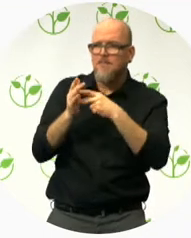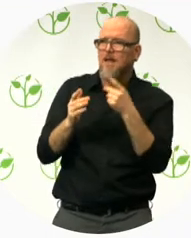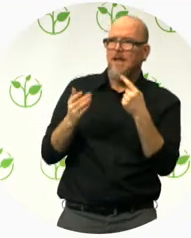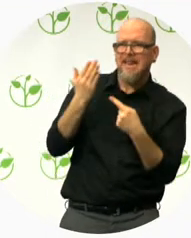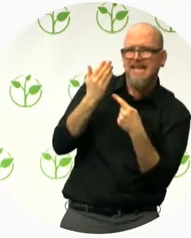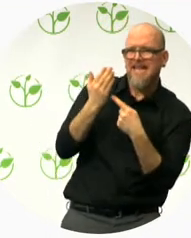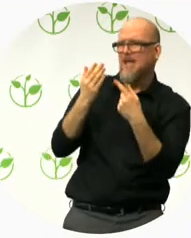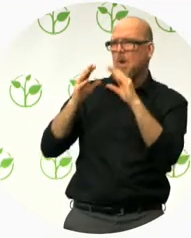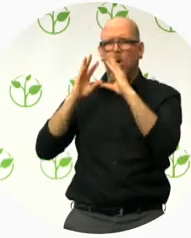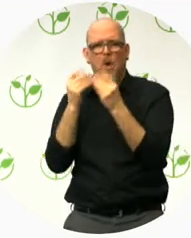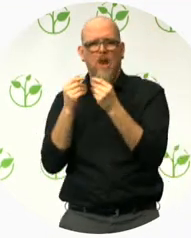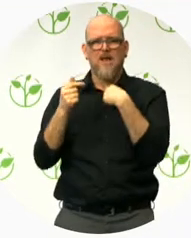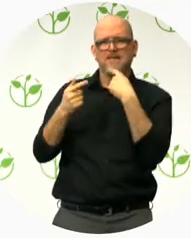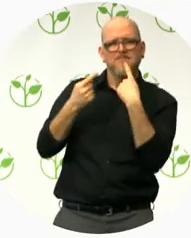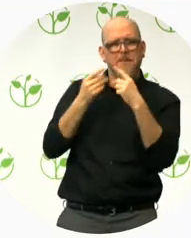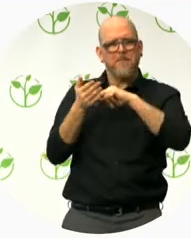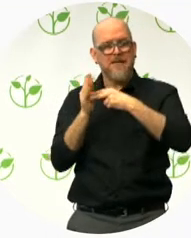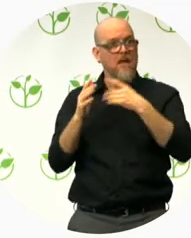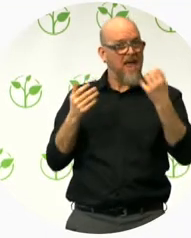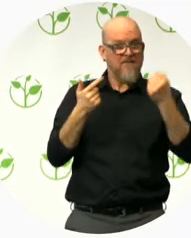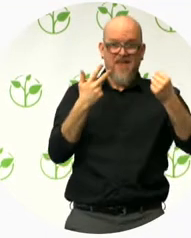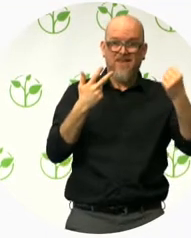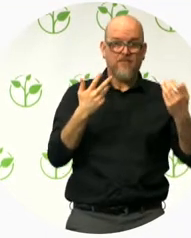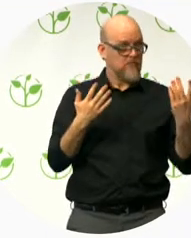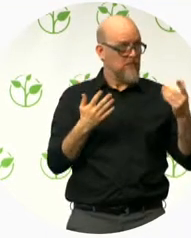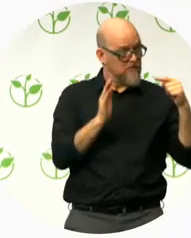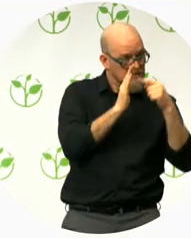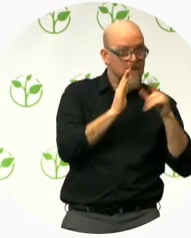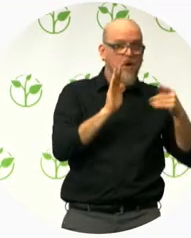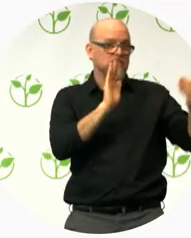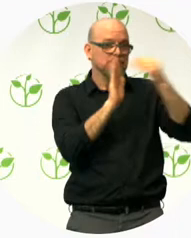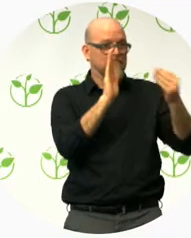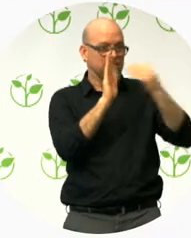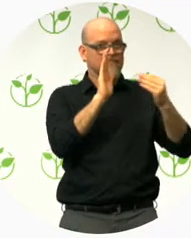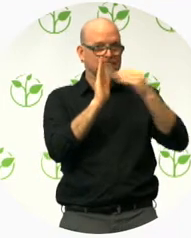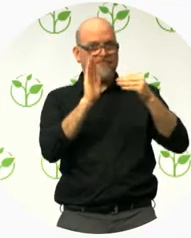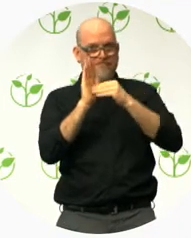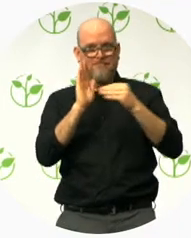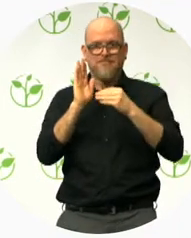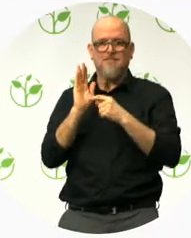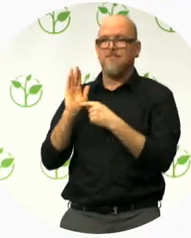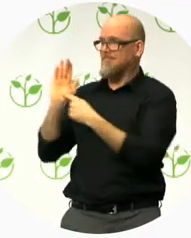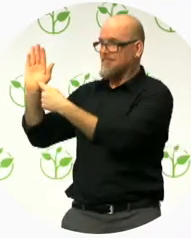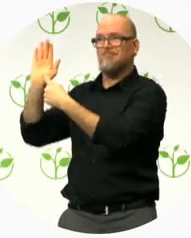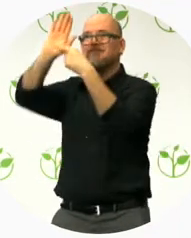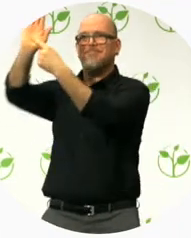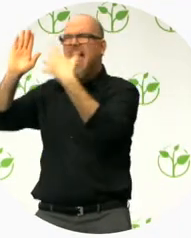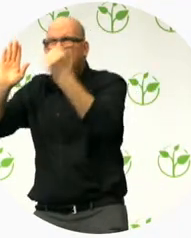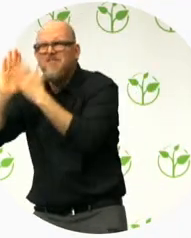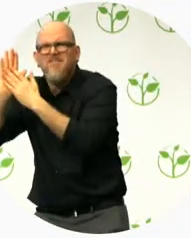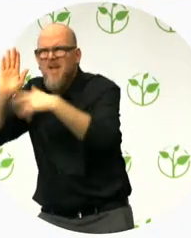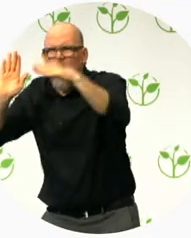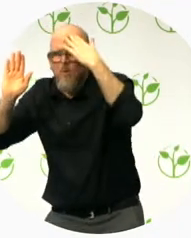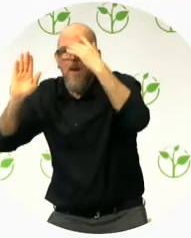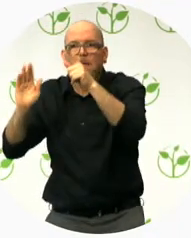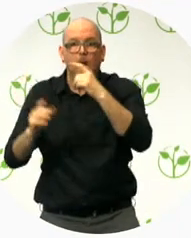development. Rights are so important, but for them to become a reality and be implemented, we have to develop